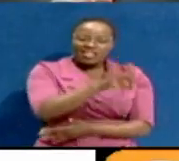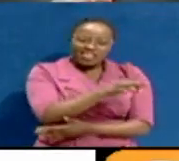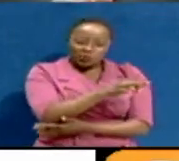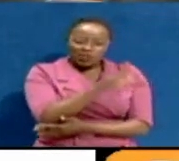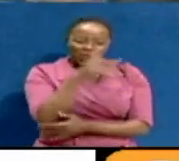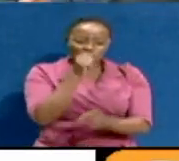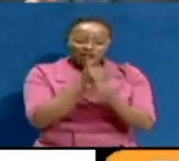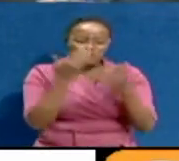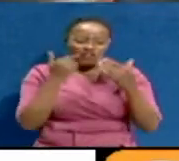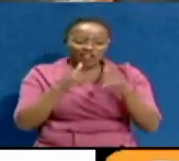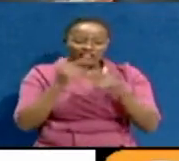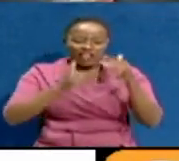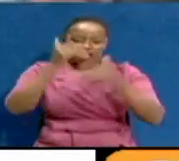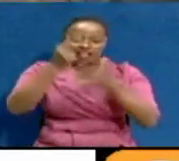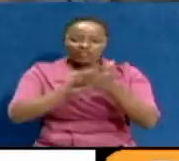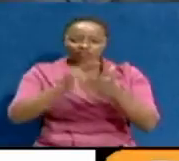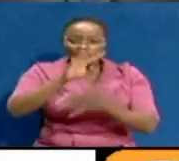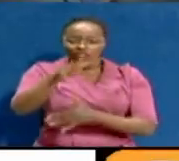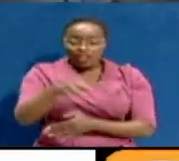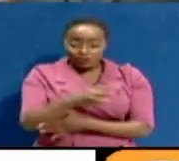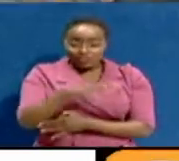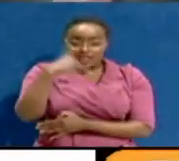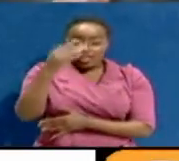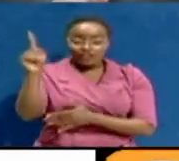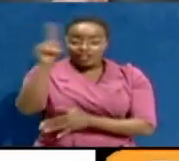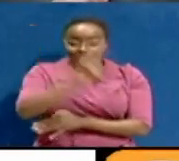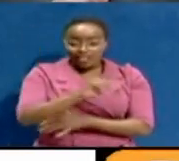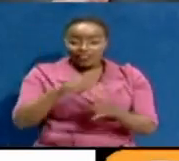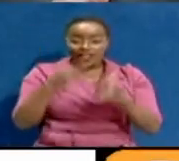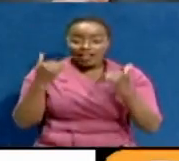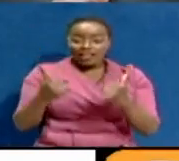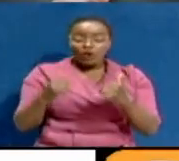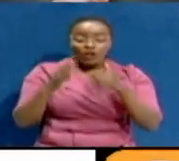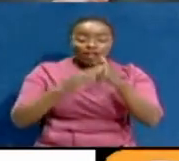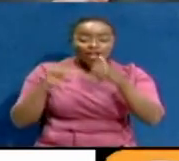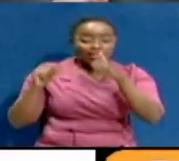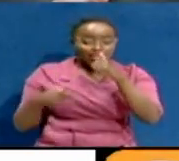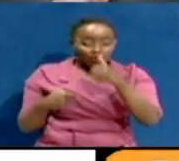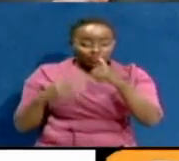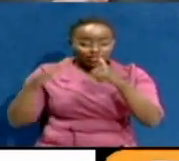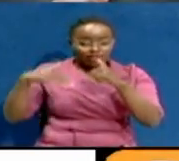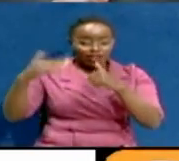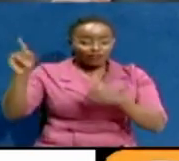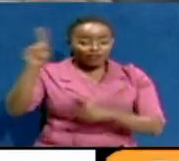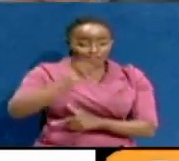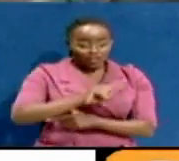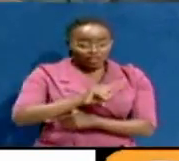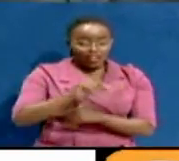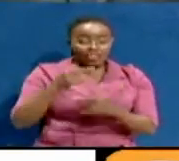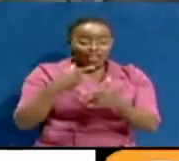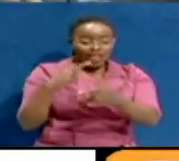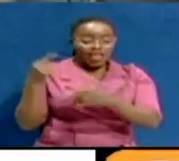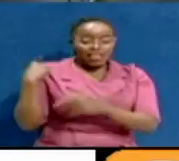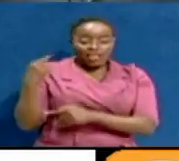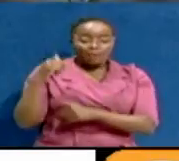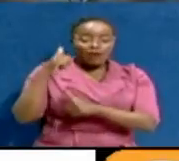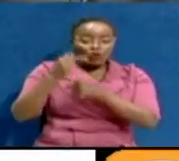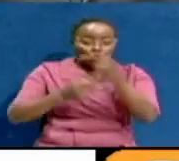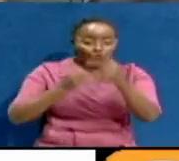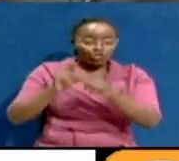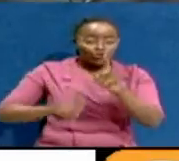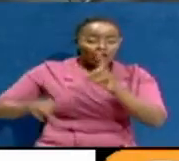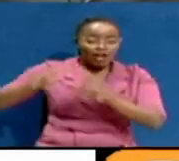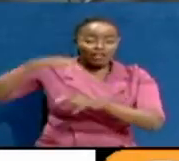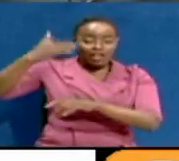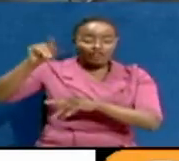that were done. The following week, about 4,000 per day. Now we're at 9,000 per day. So the numbers are going to double every